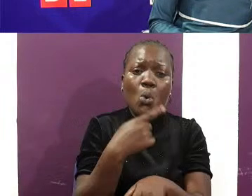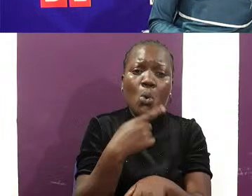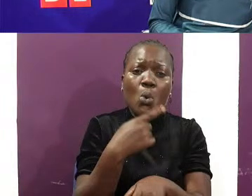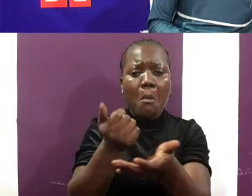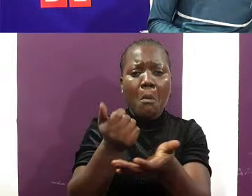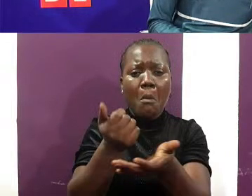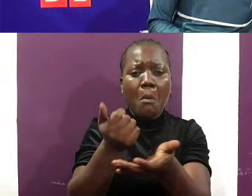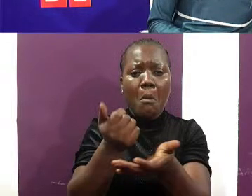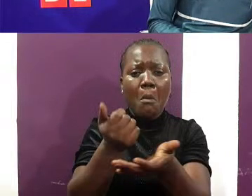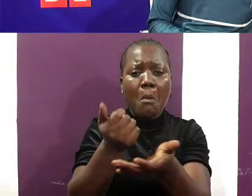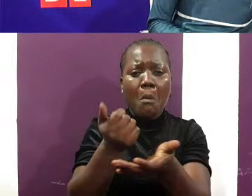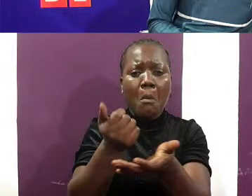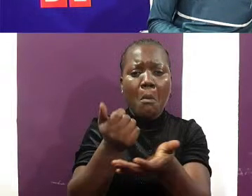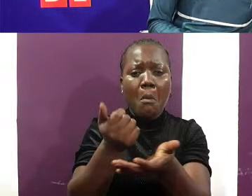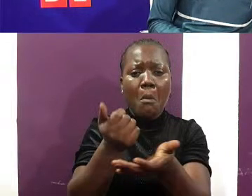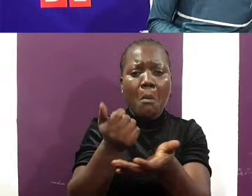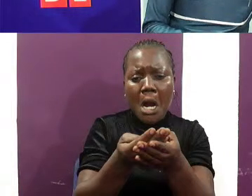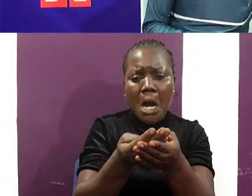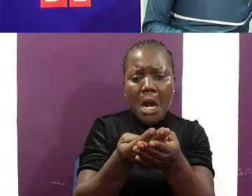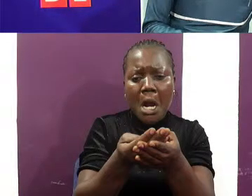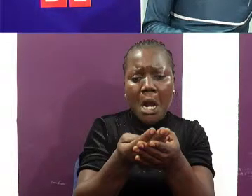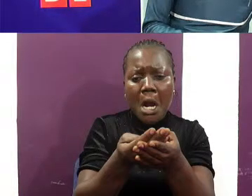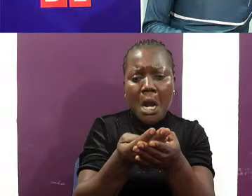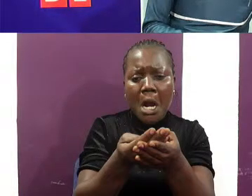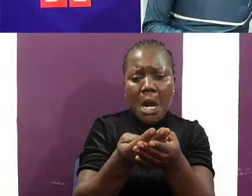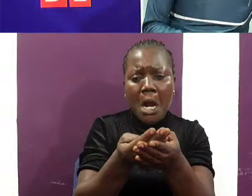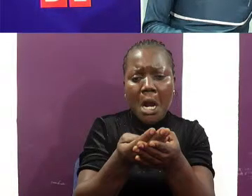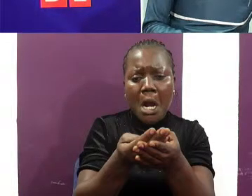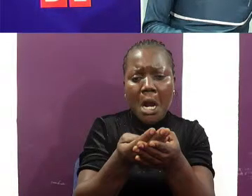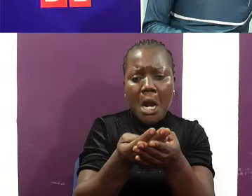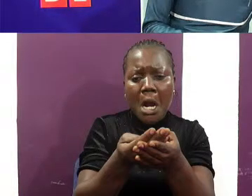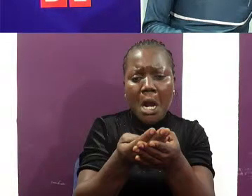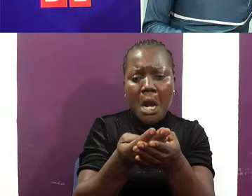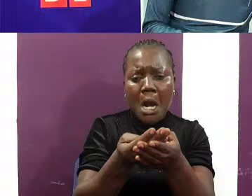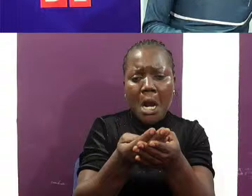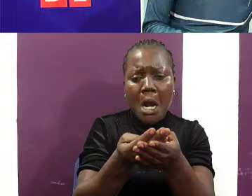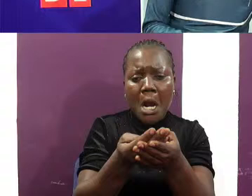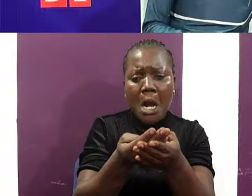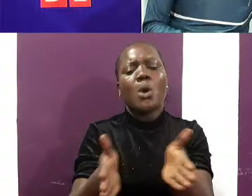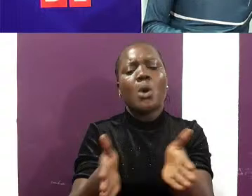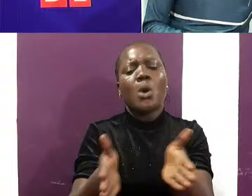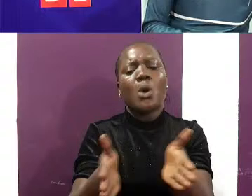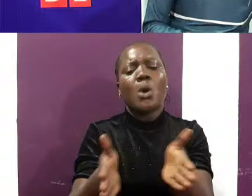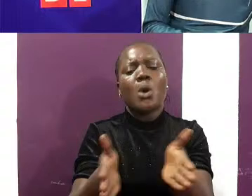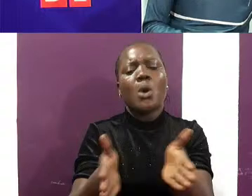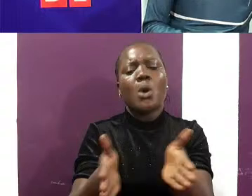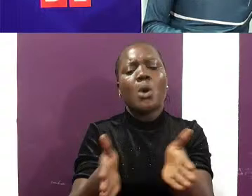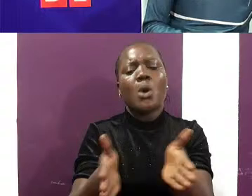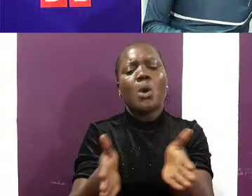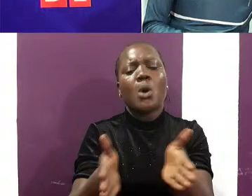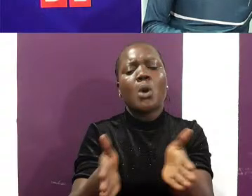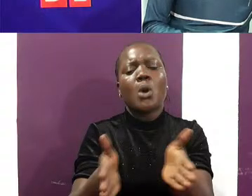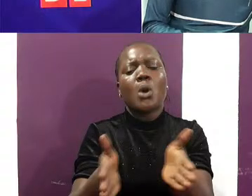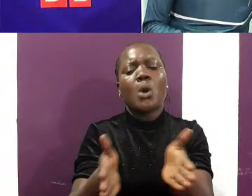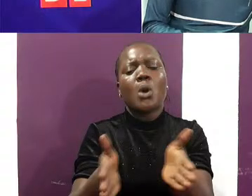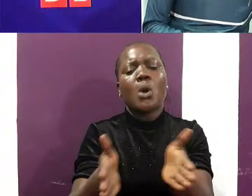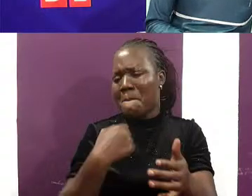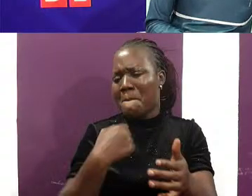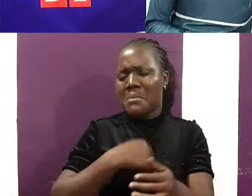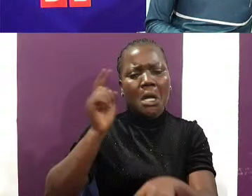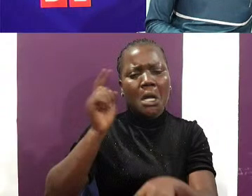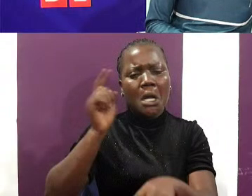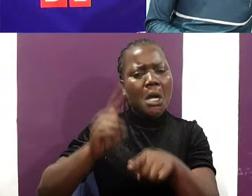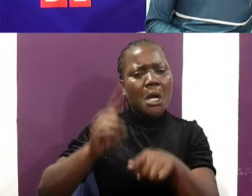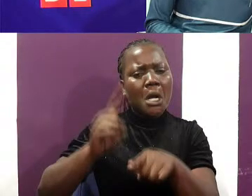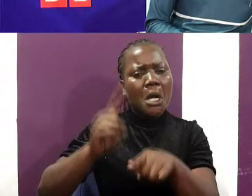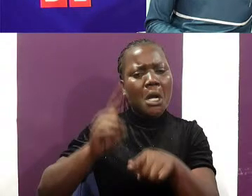you, media in a change or so. Yes, Rain and Copon Shra, the Mawon, you know, Mimbo, Mint Mimbo, when you need me.